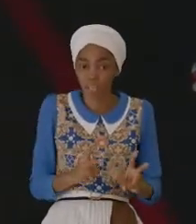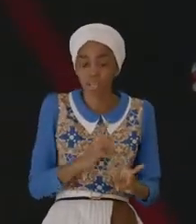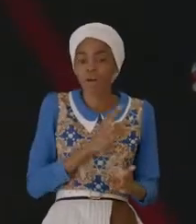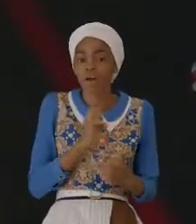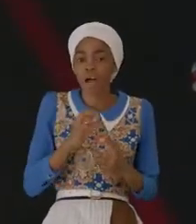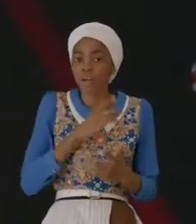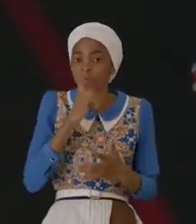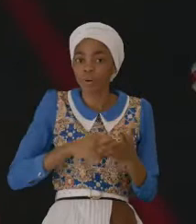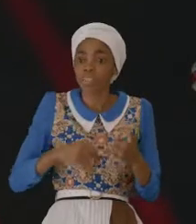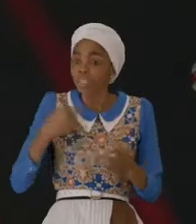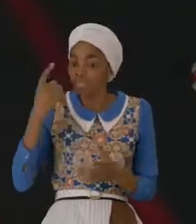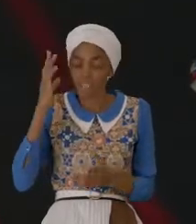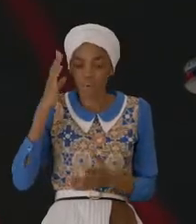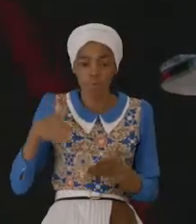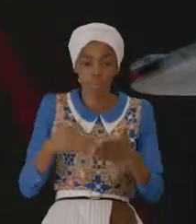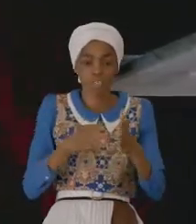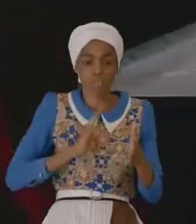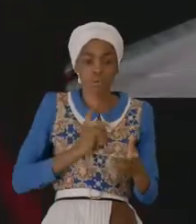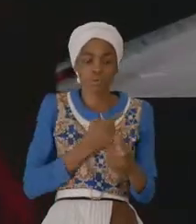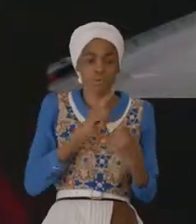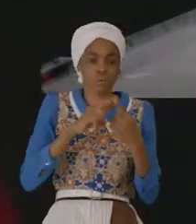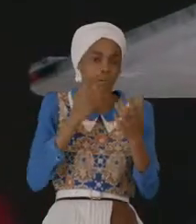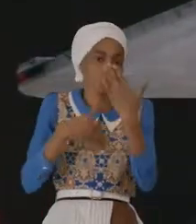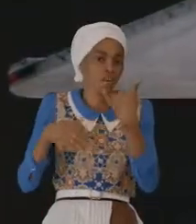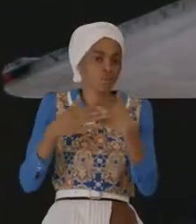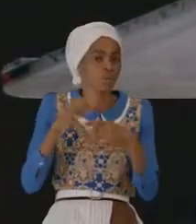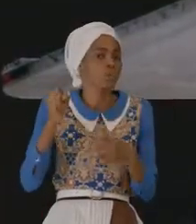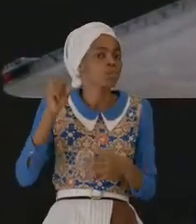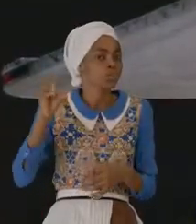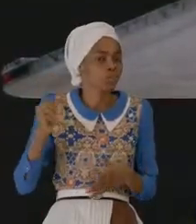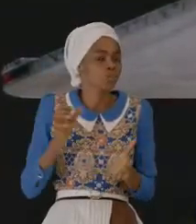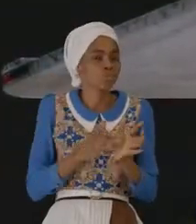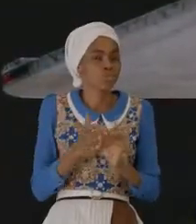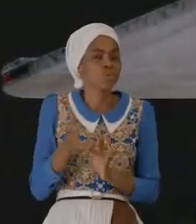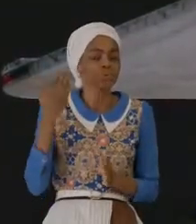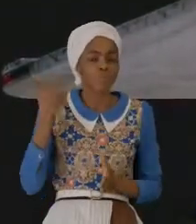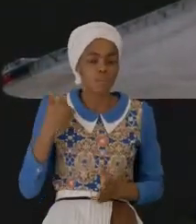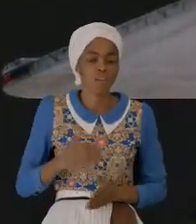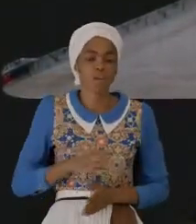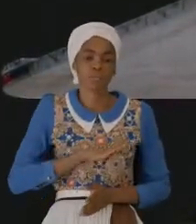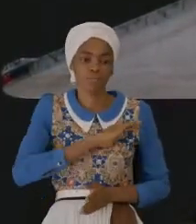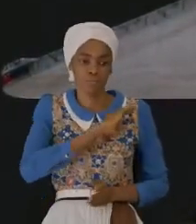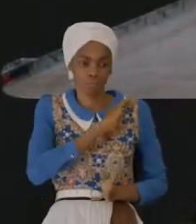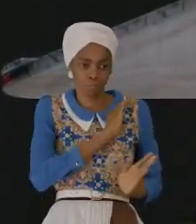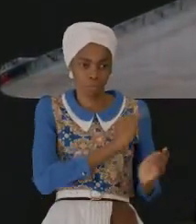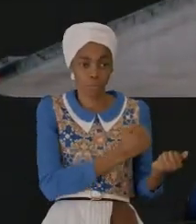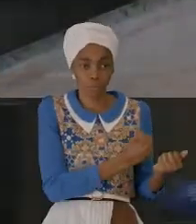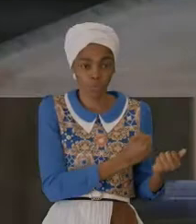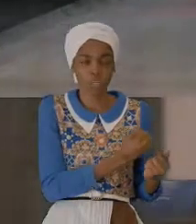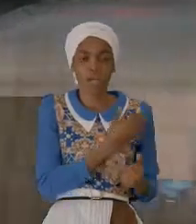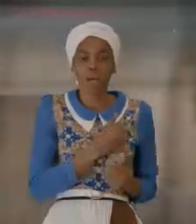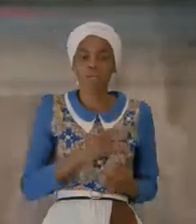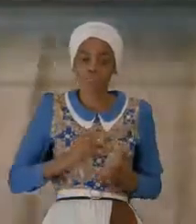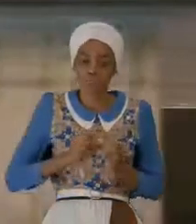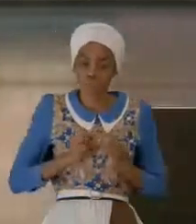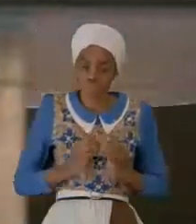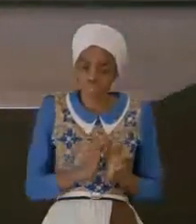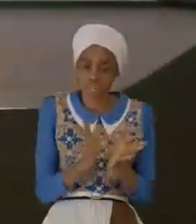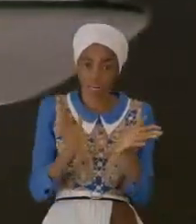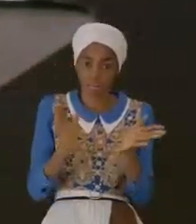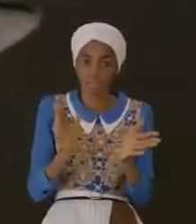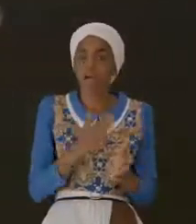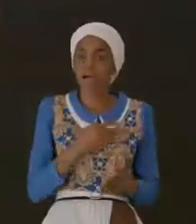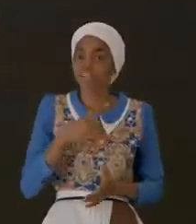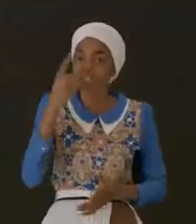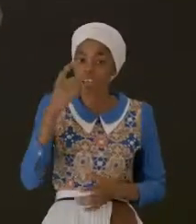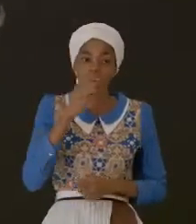same heaven and so it was very clear and pun change and he said woe unto you